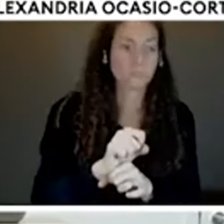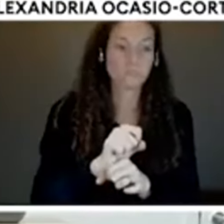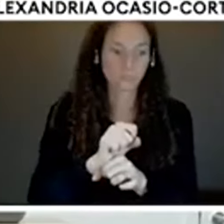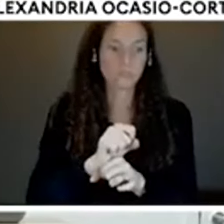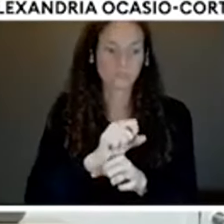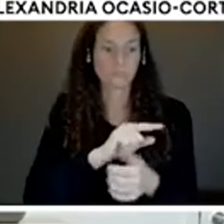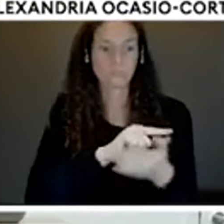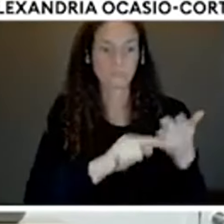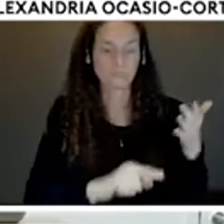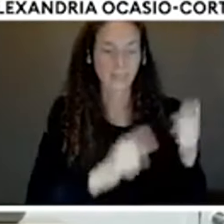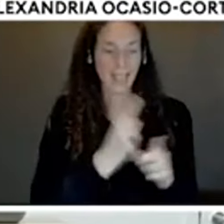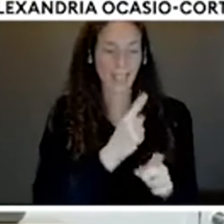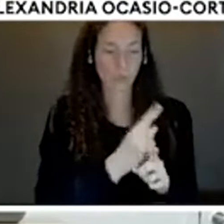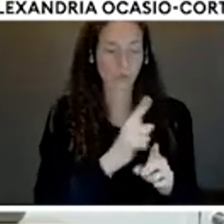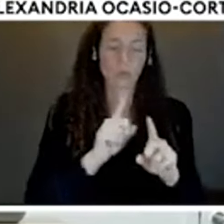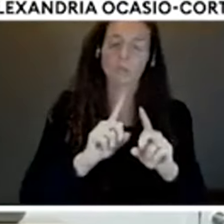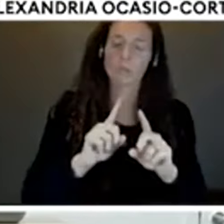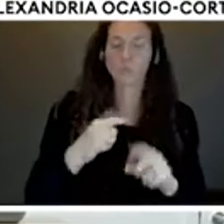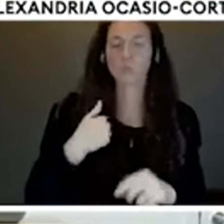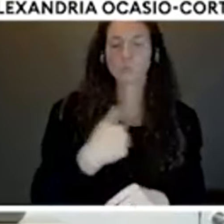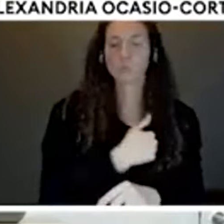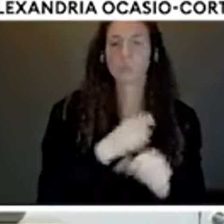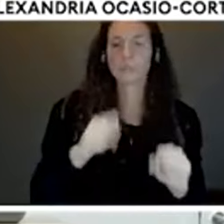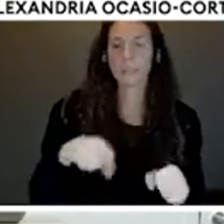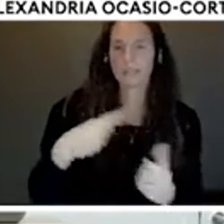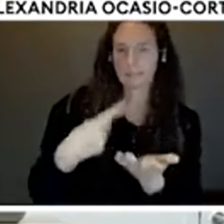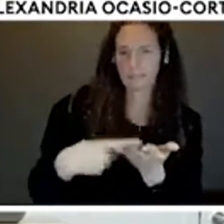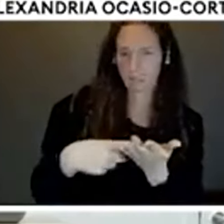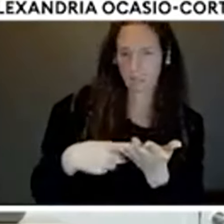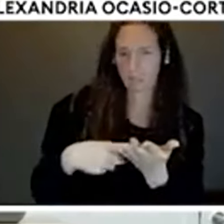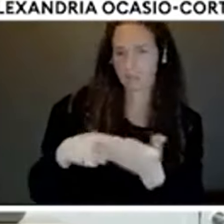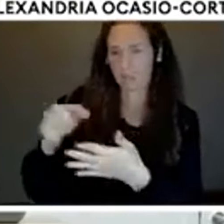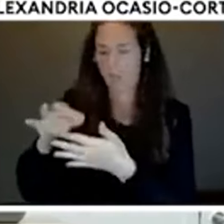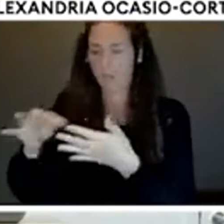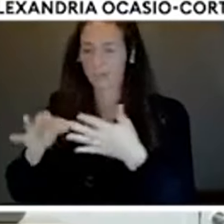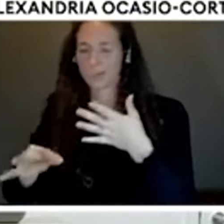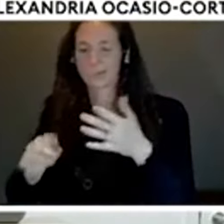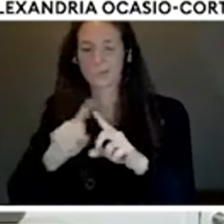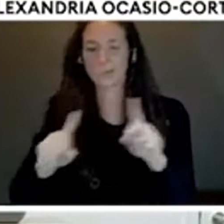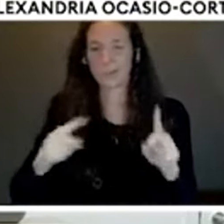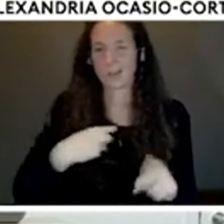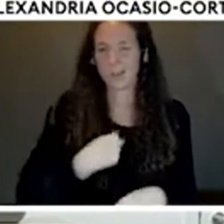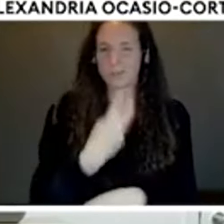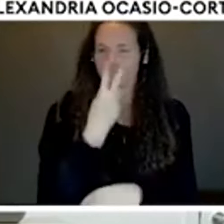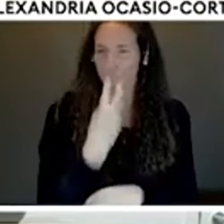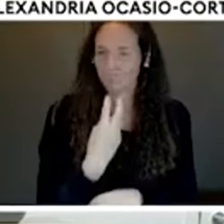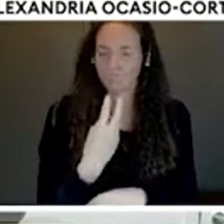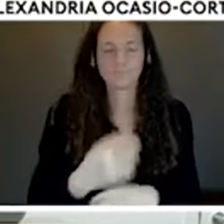But, I just don't think that even if you